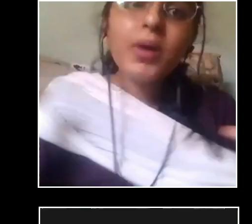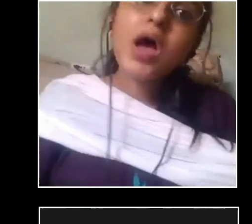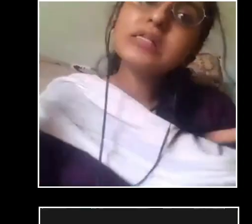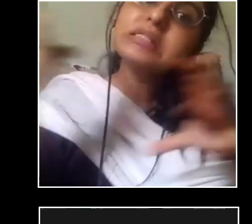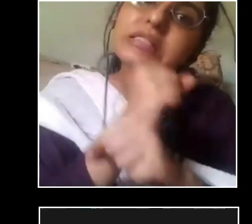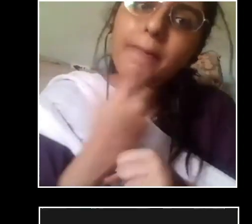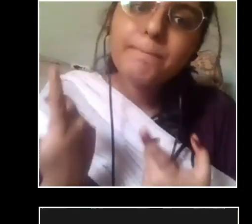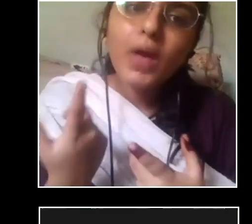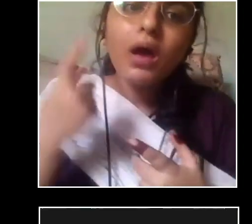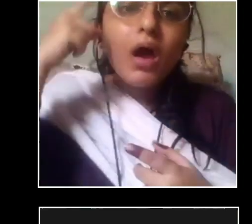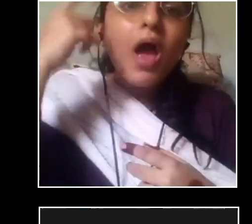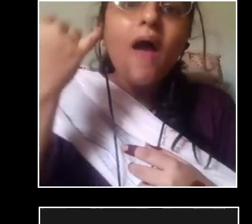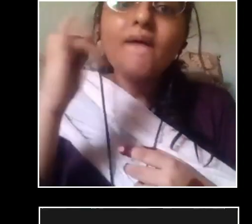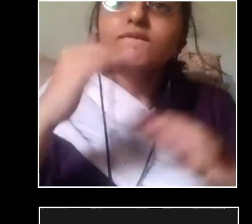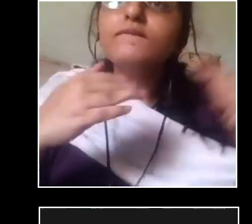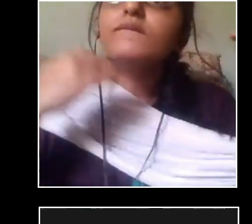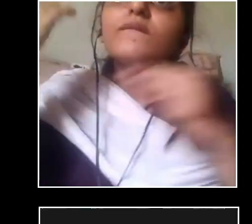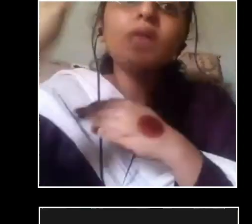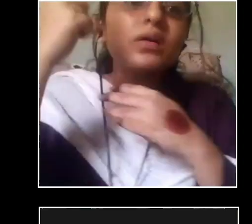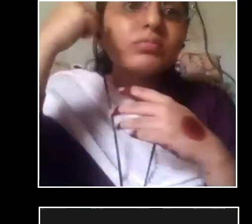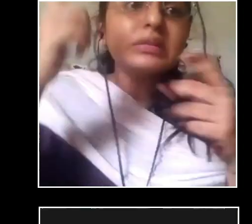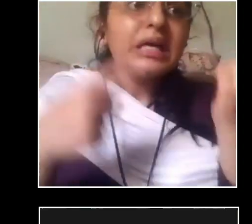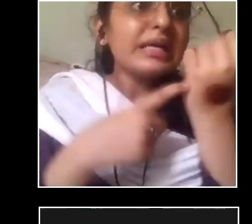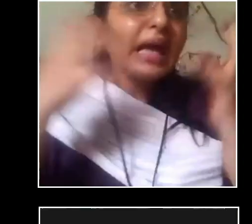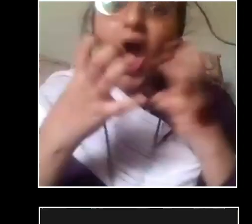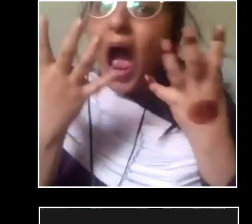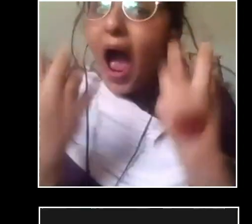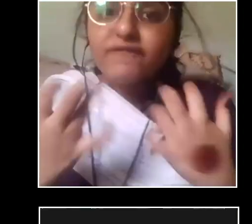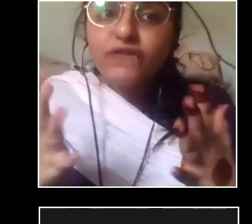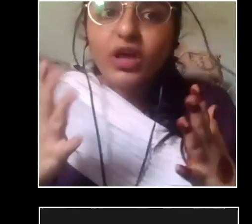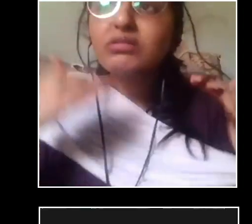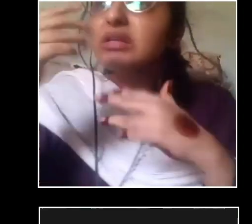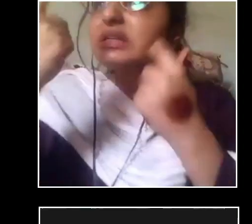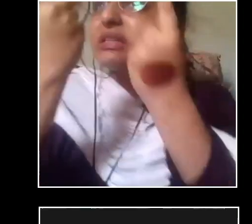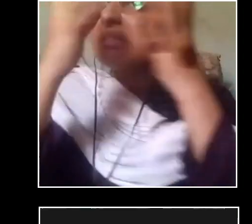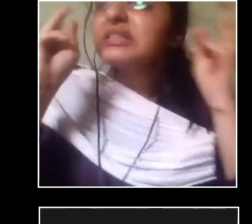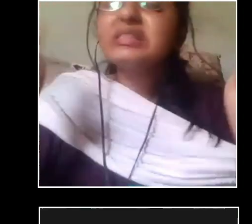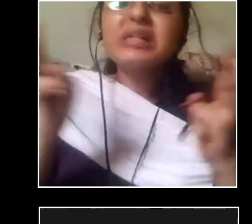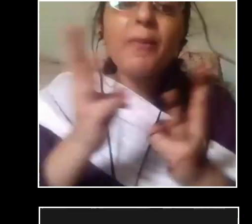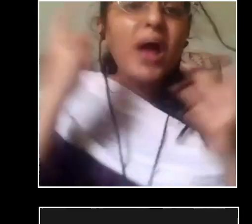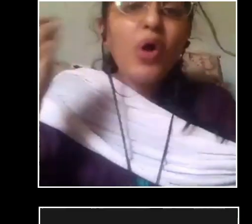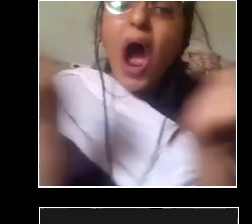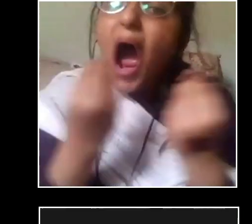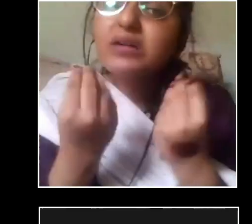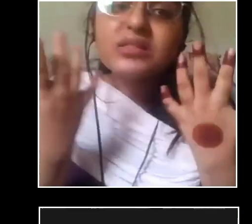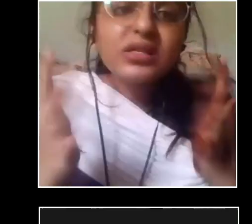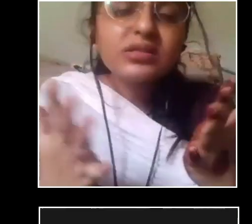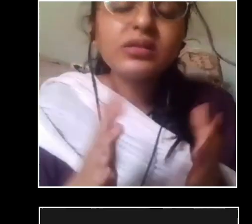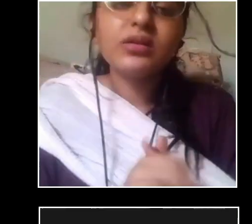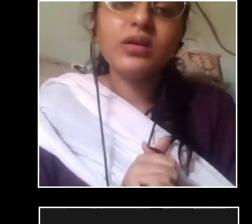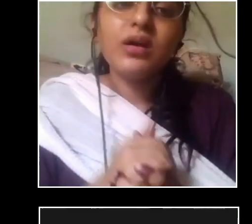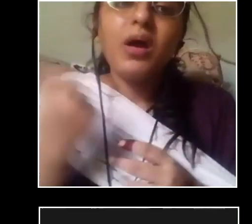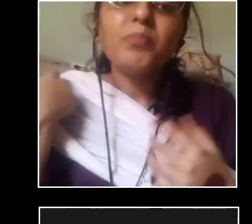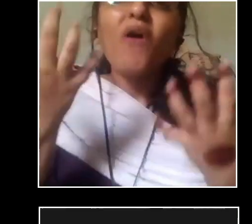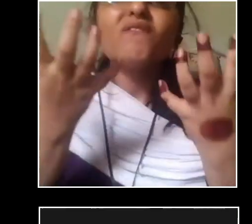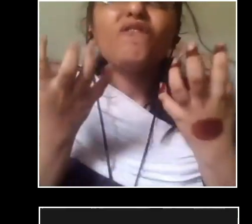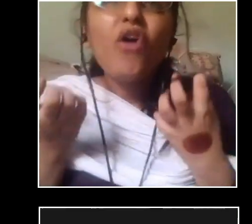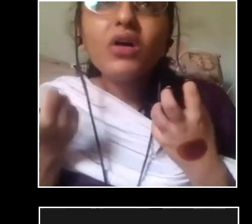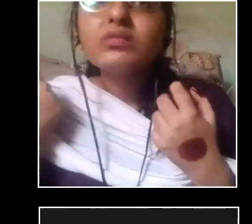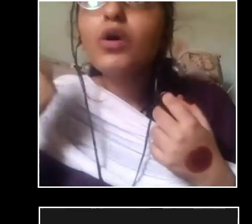been possible had there been no technologies. So what we are not demanding anything unique. We are